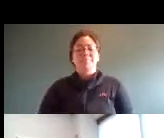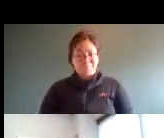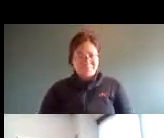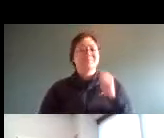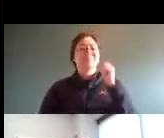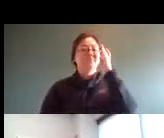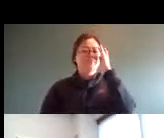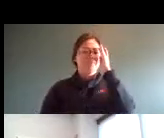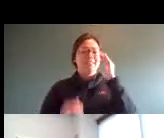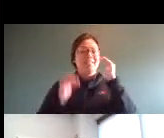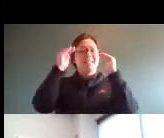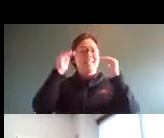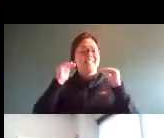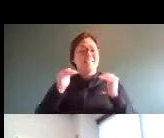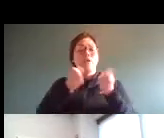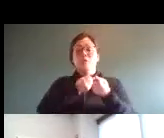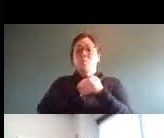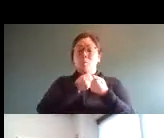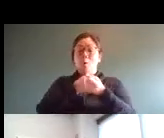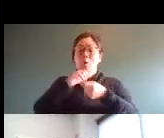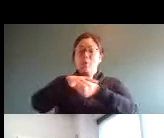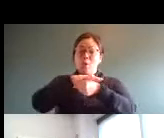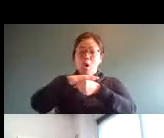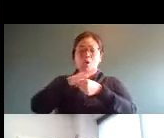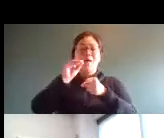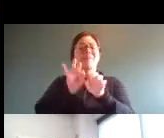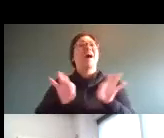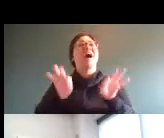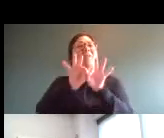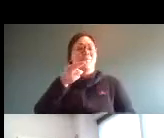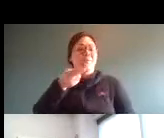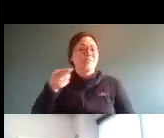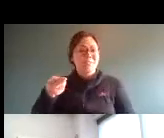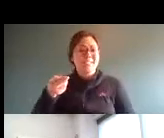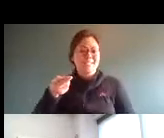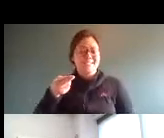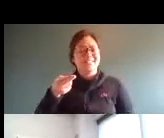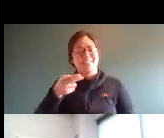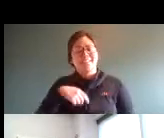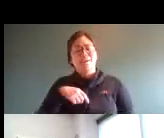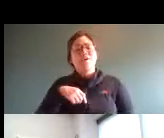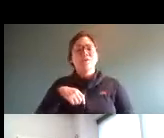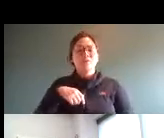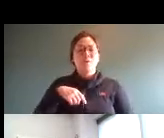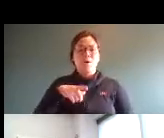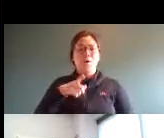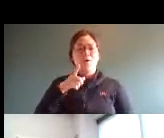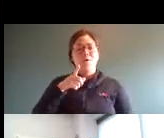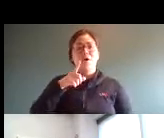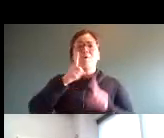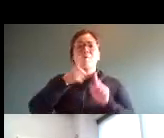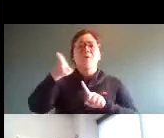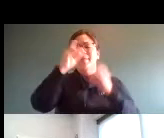And support local and vital resources is another important part. Right? So kind of, when you're thinking